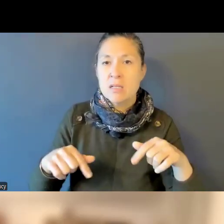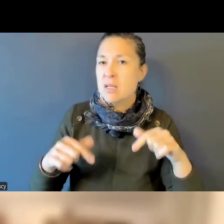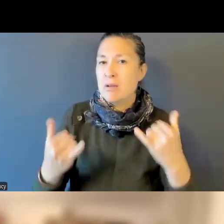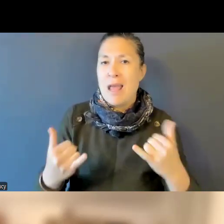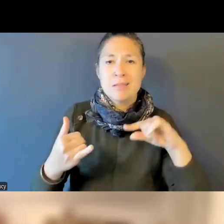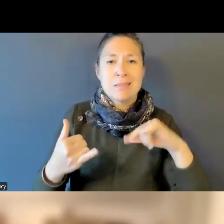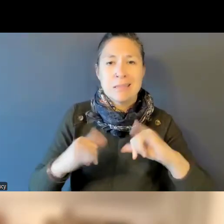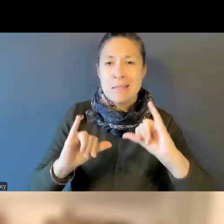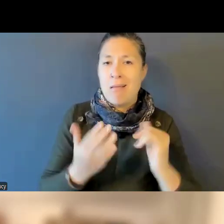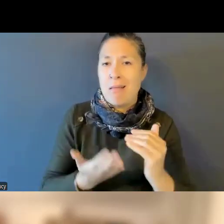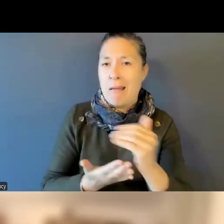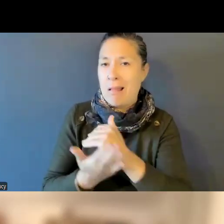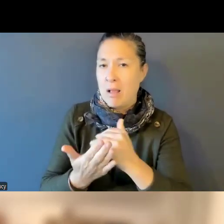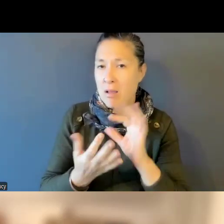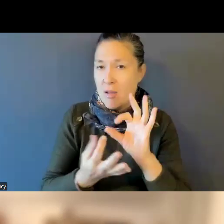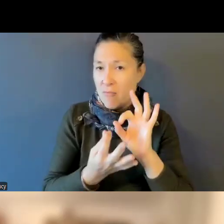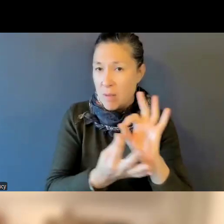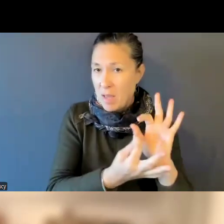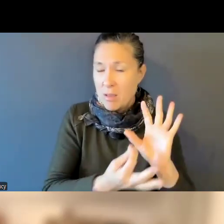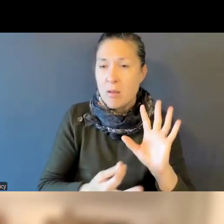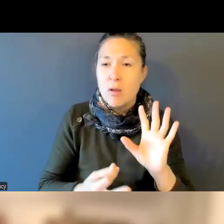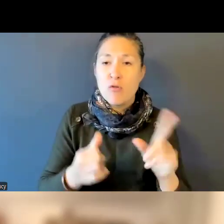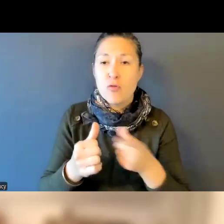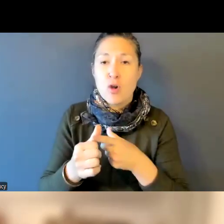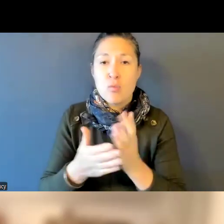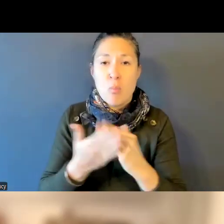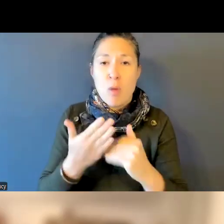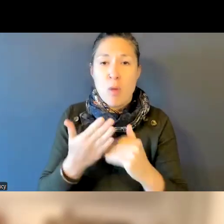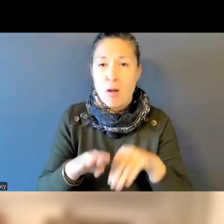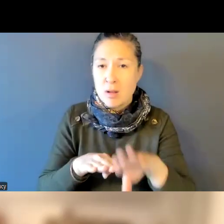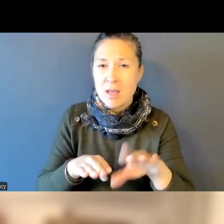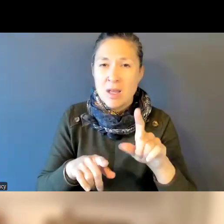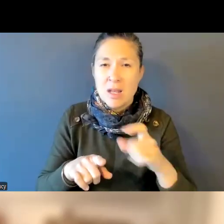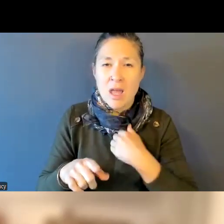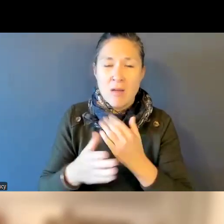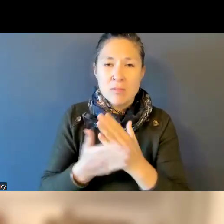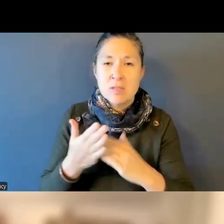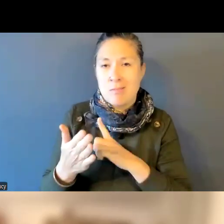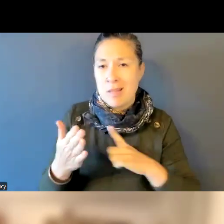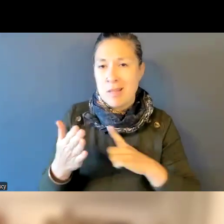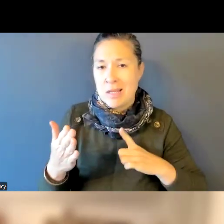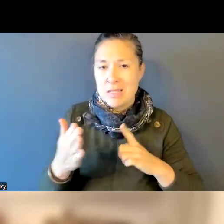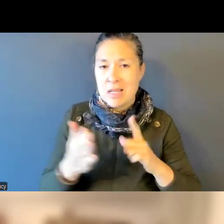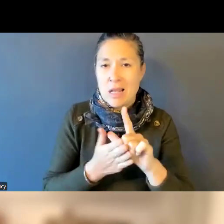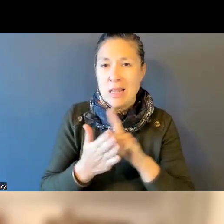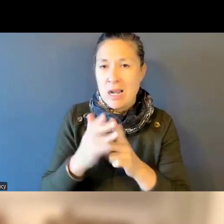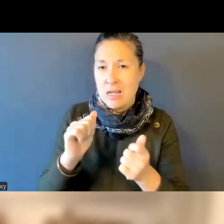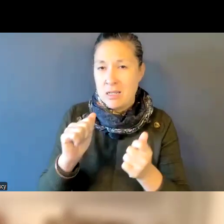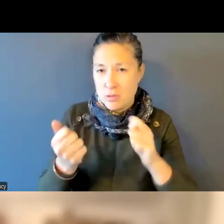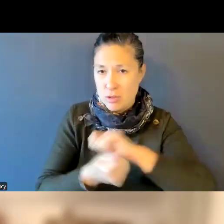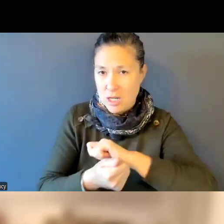first step would be to enact legislative changes that